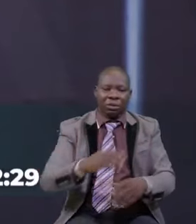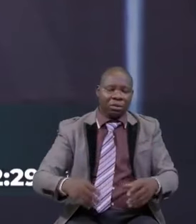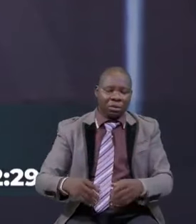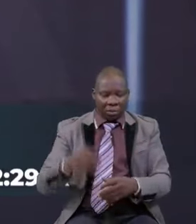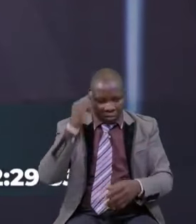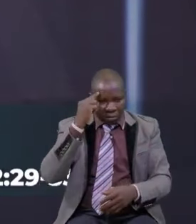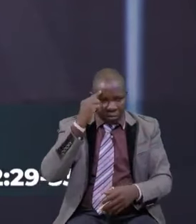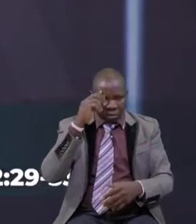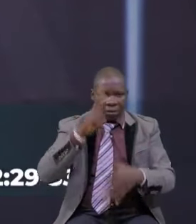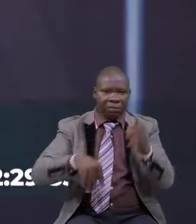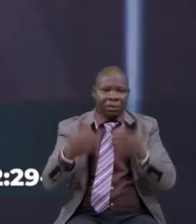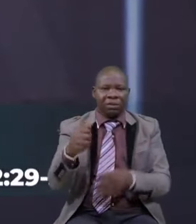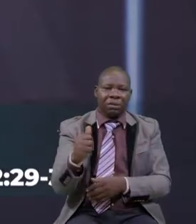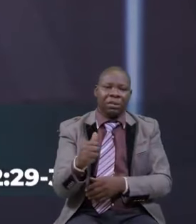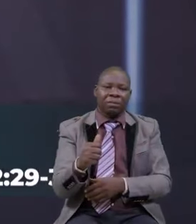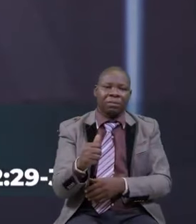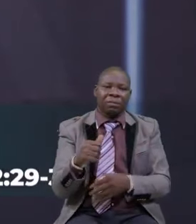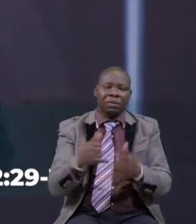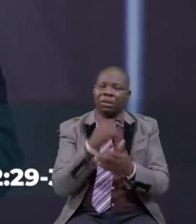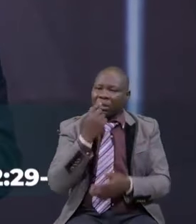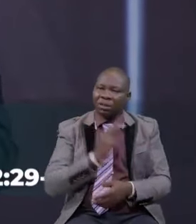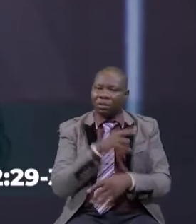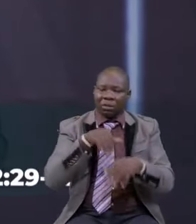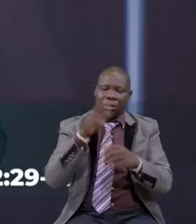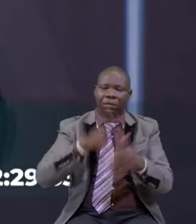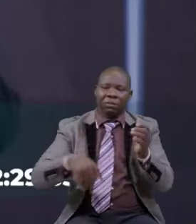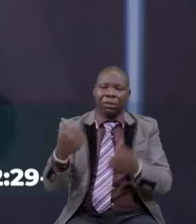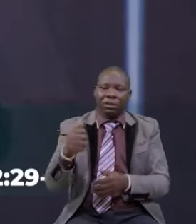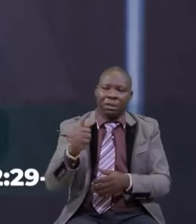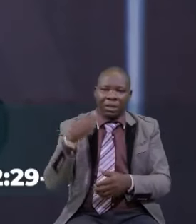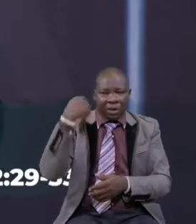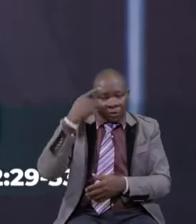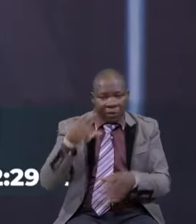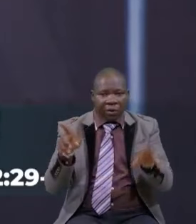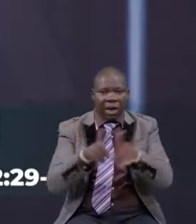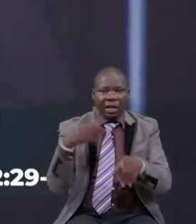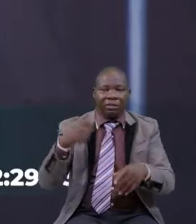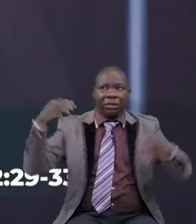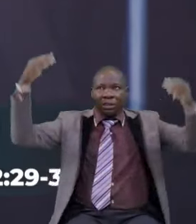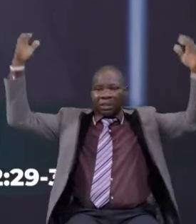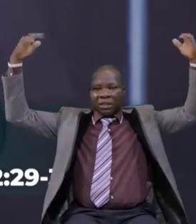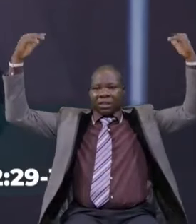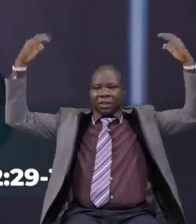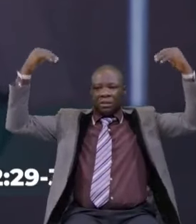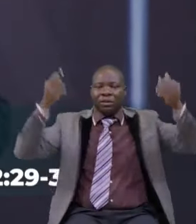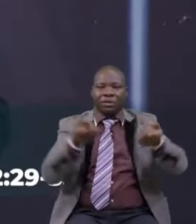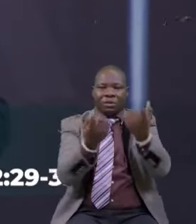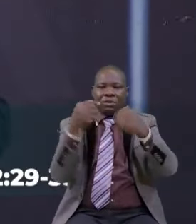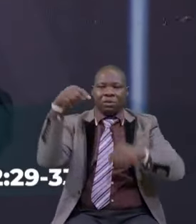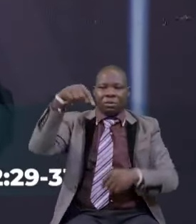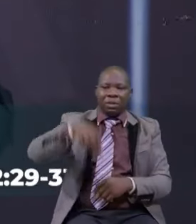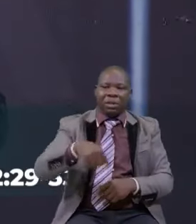thoughts. Then in verse 10, he tells us in verse 10, for as the rain cometh down,